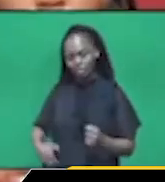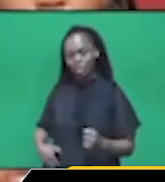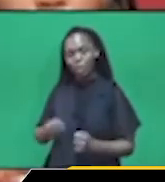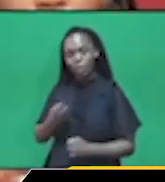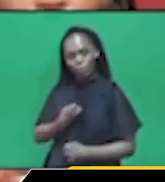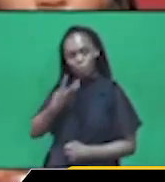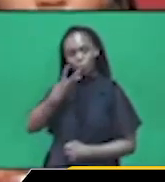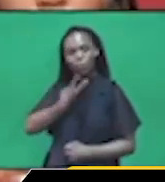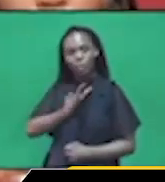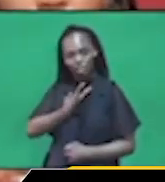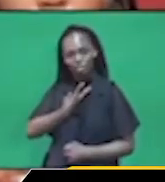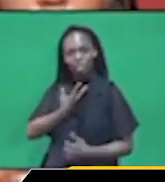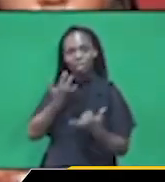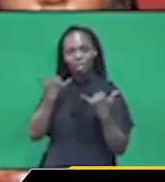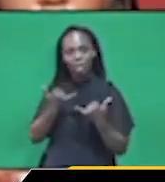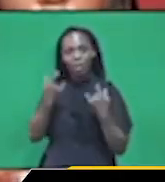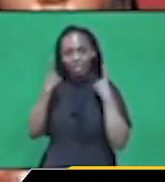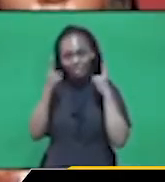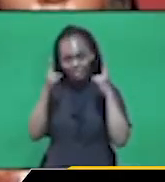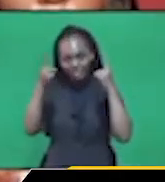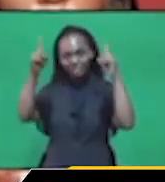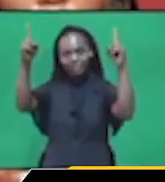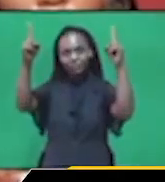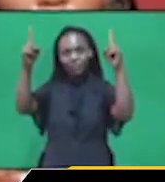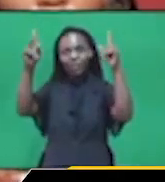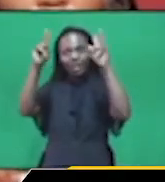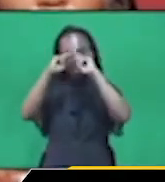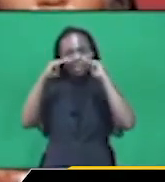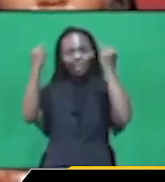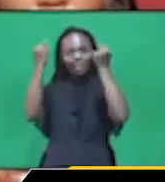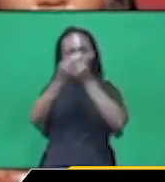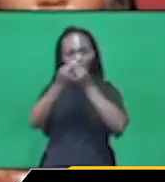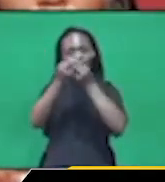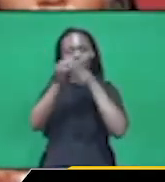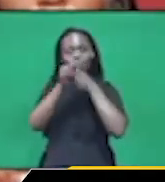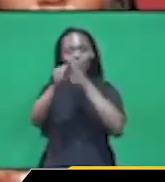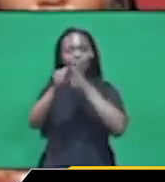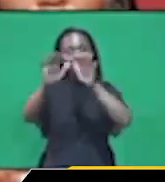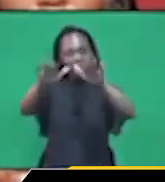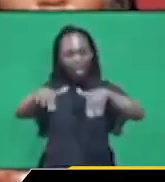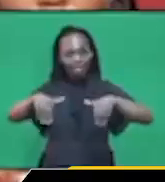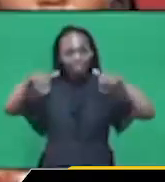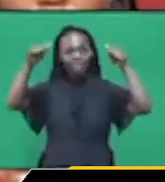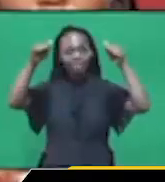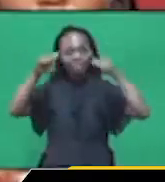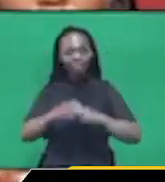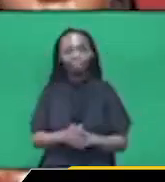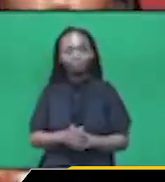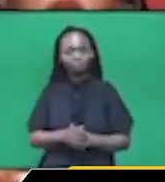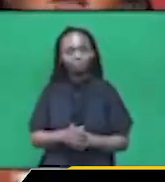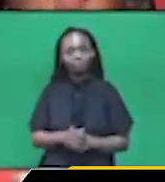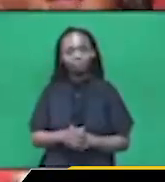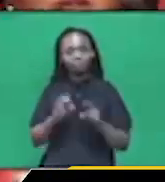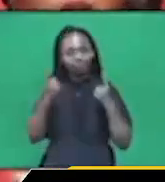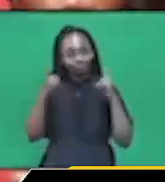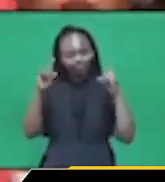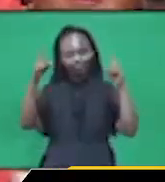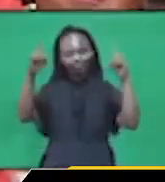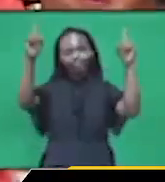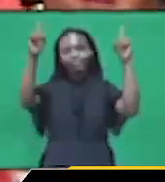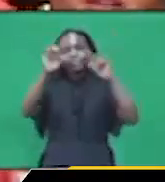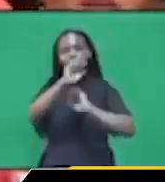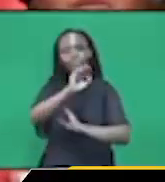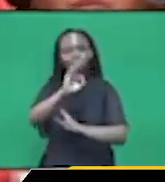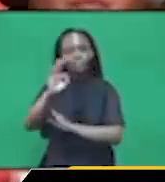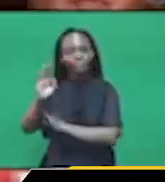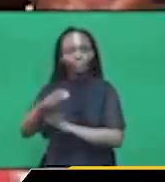and successful Third National Command Assembly. I roll EFF, I roll. I